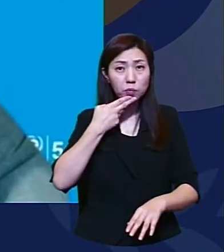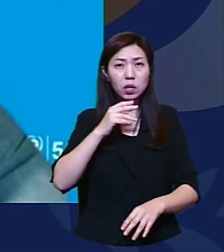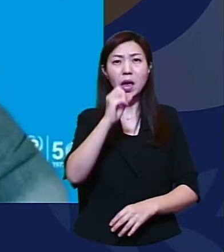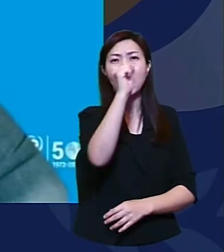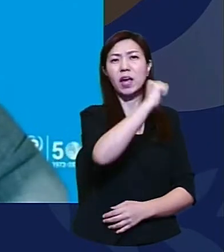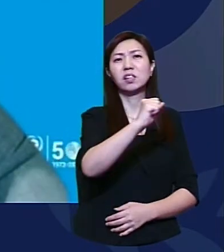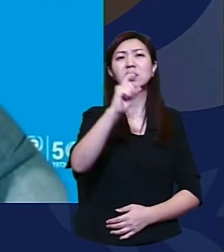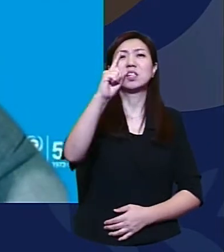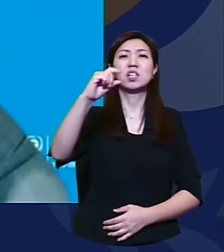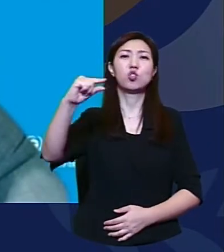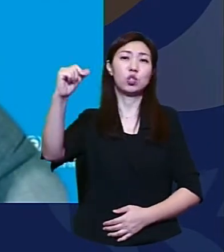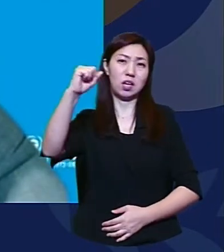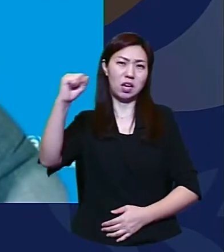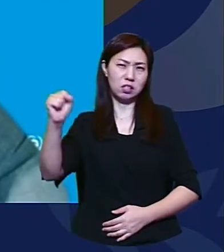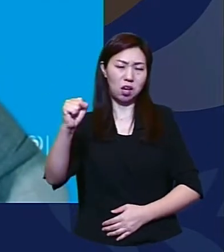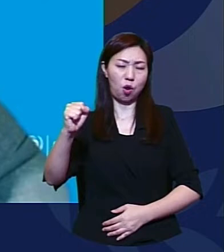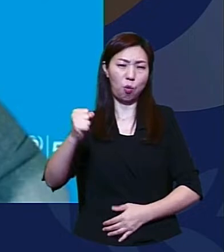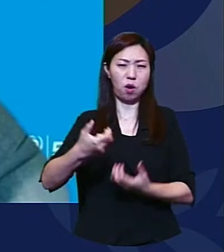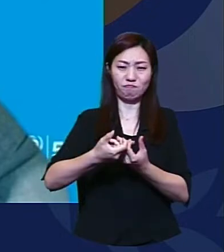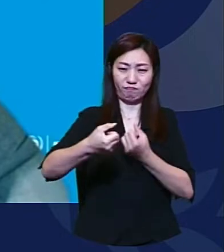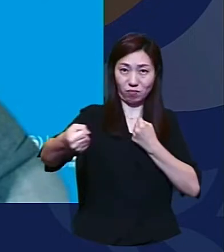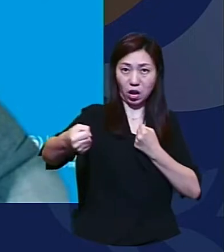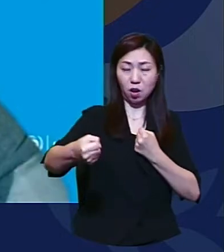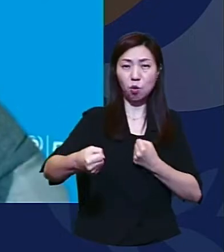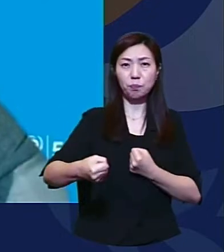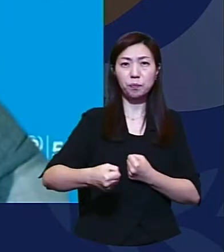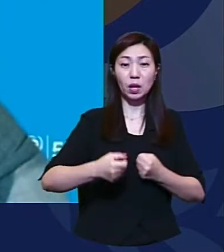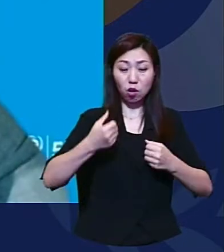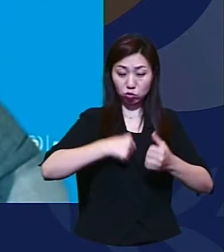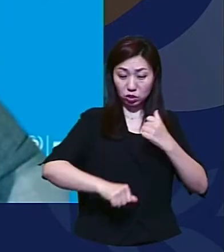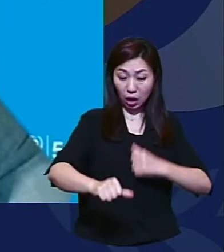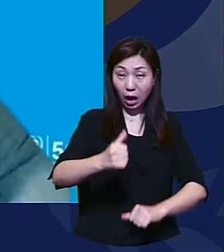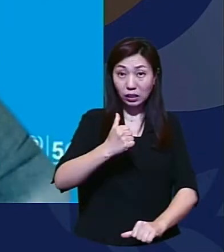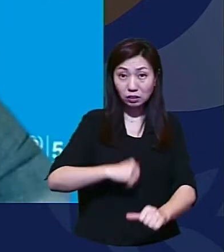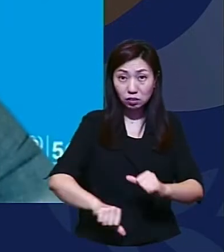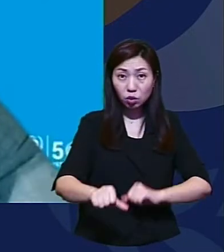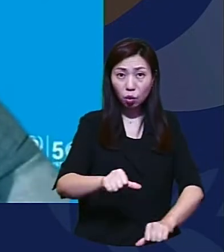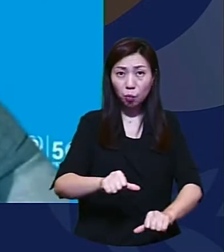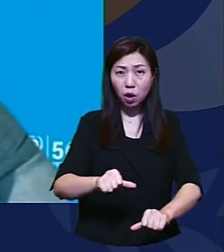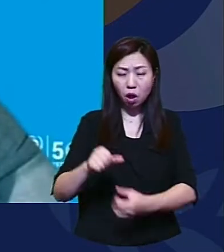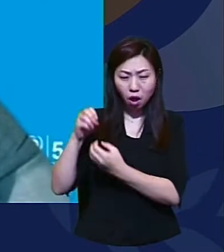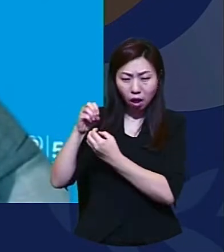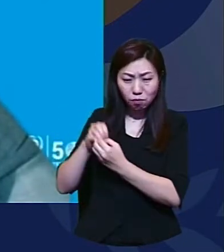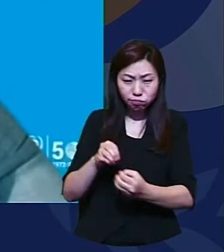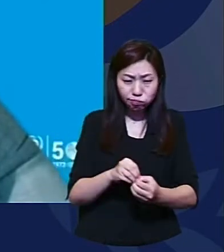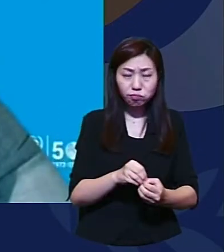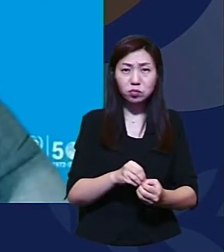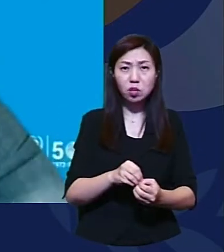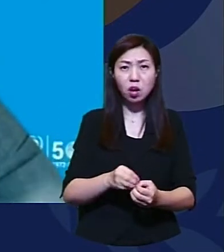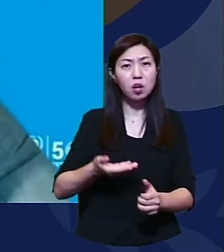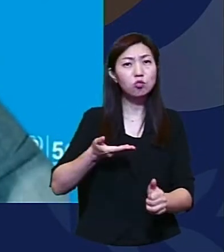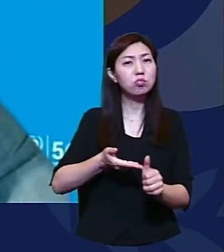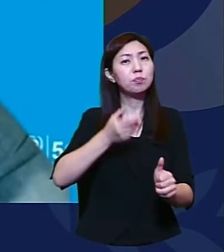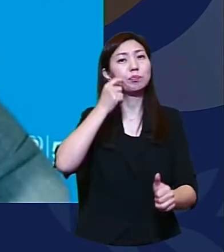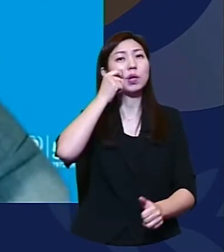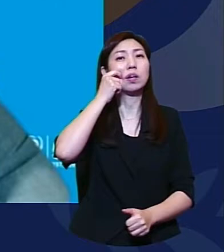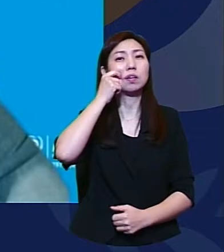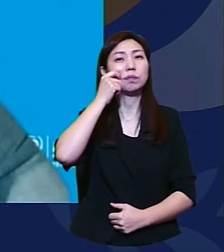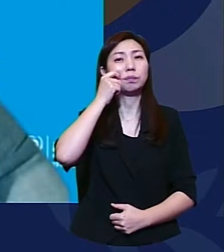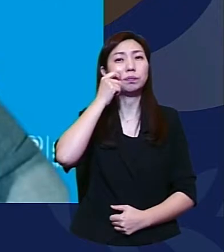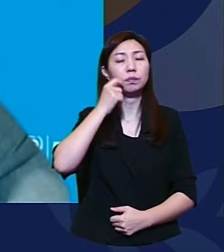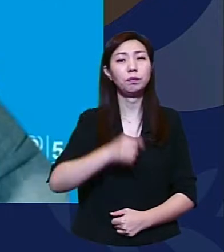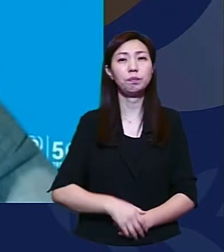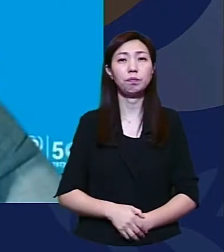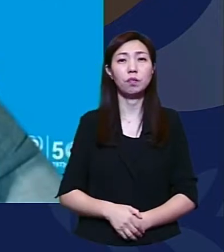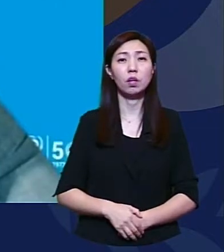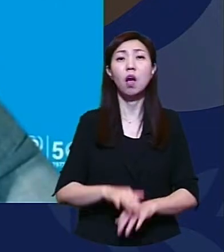chances of leaving our children the world they deserve. So how do we recover? How do we find